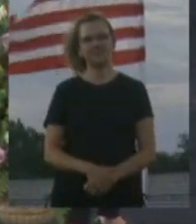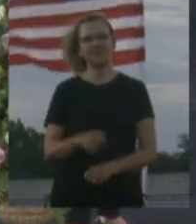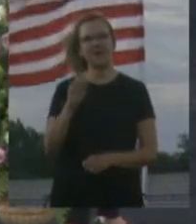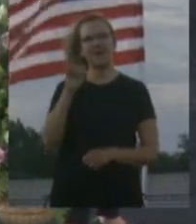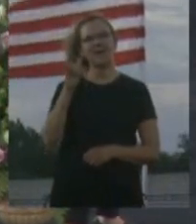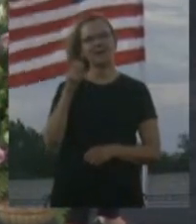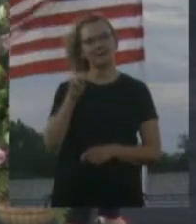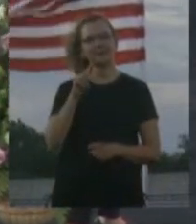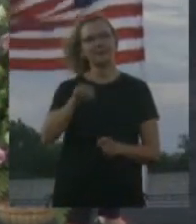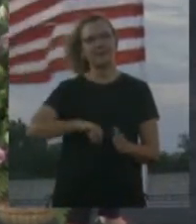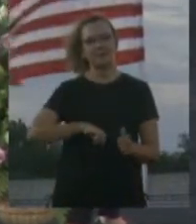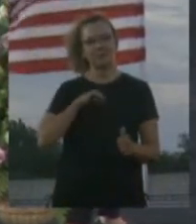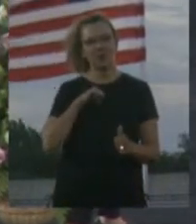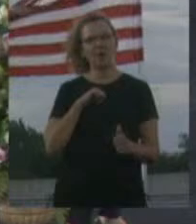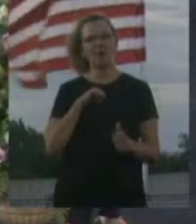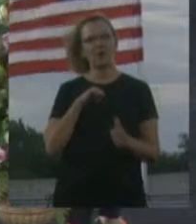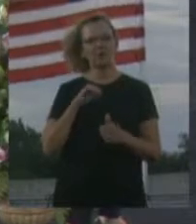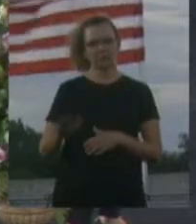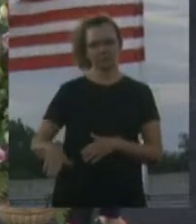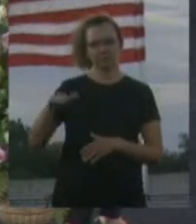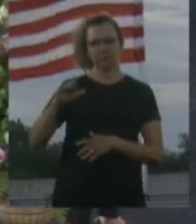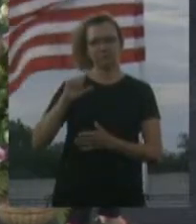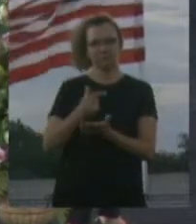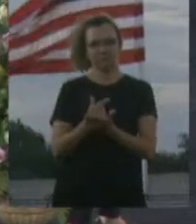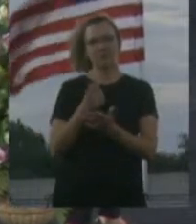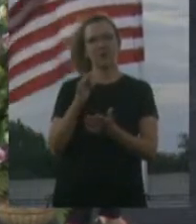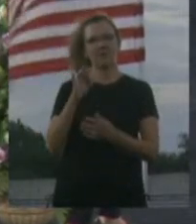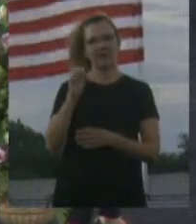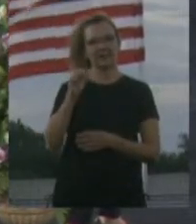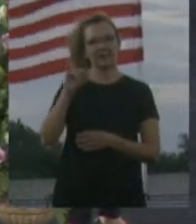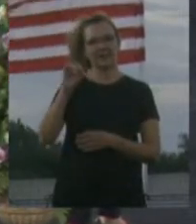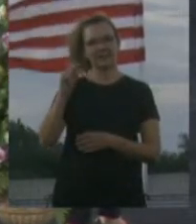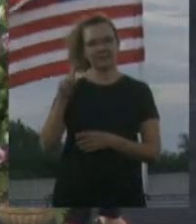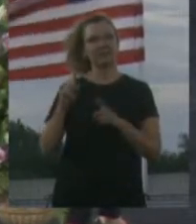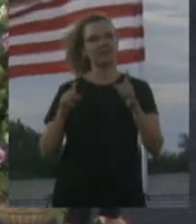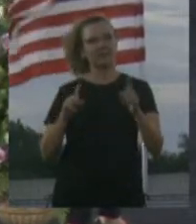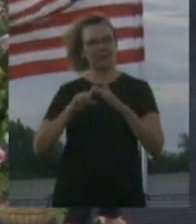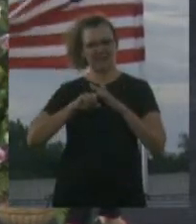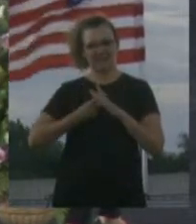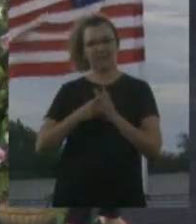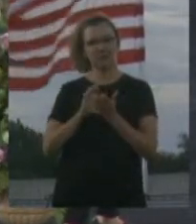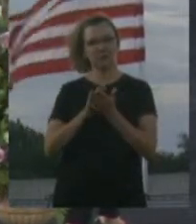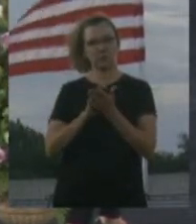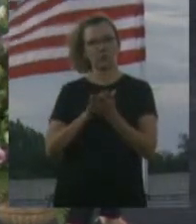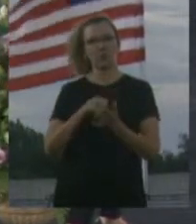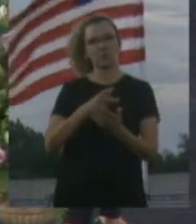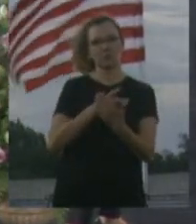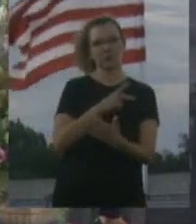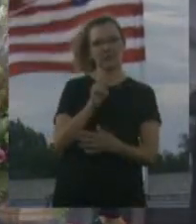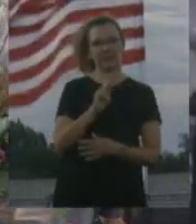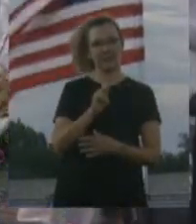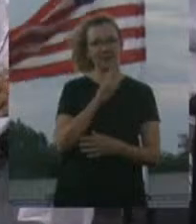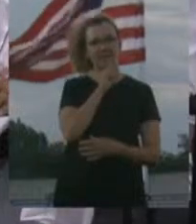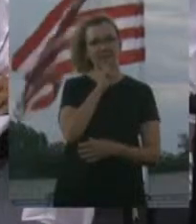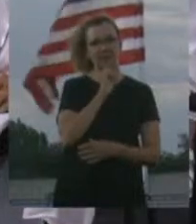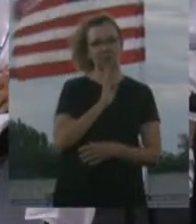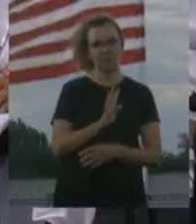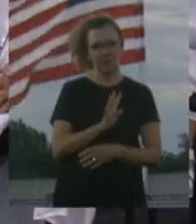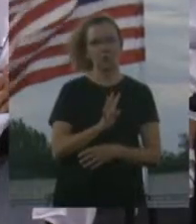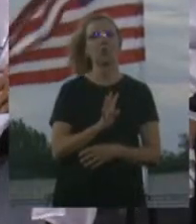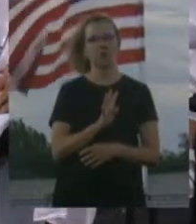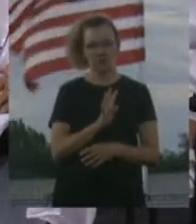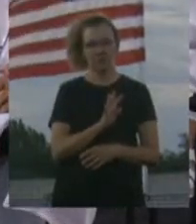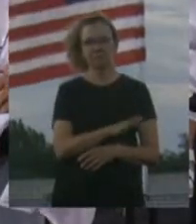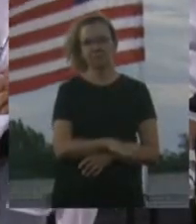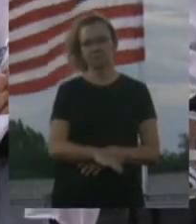Aiden is a proud product of SAISD, having been in the district since he began at pre-K at the age of 4.